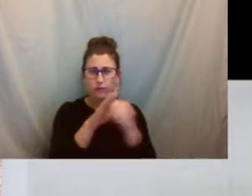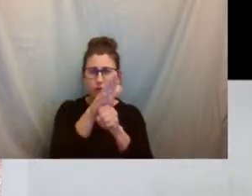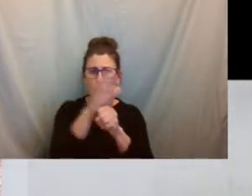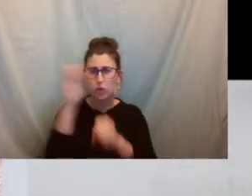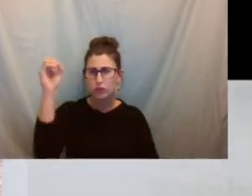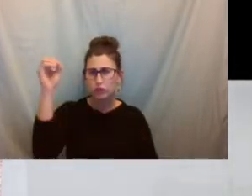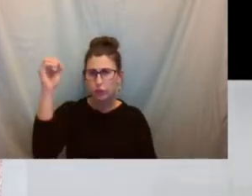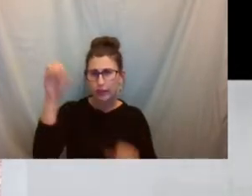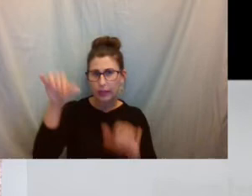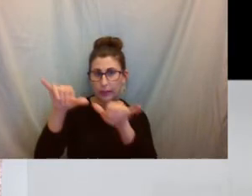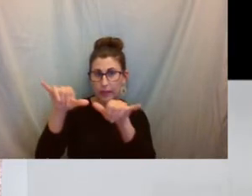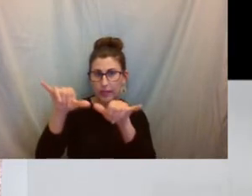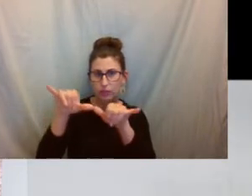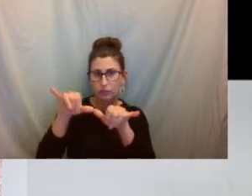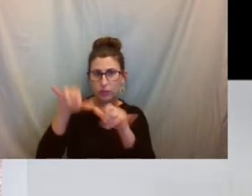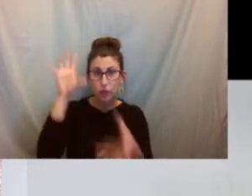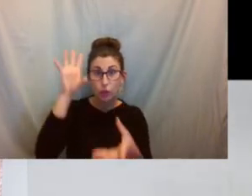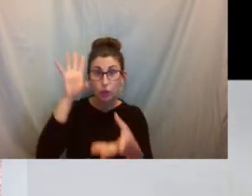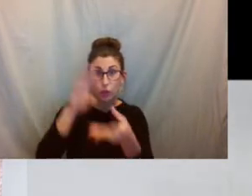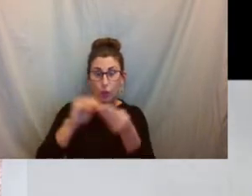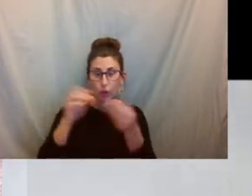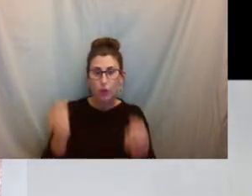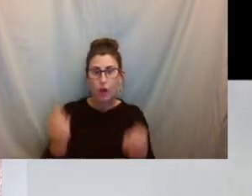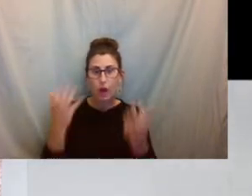measurement? How many degrees is this?